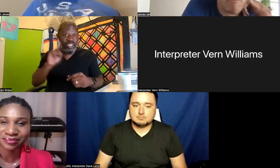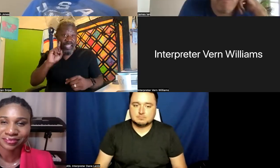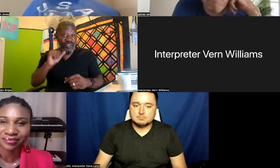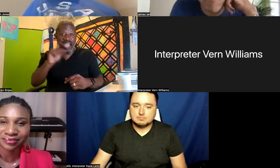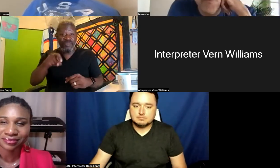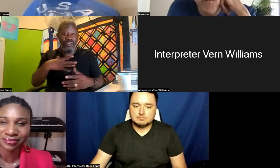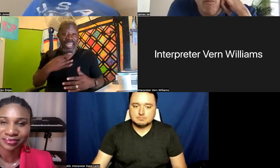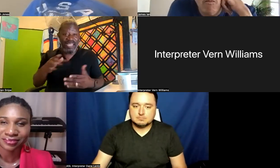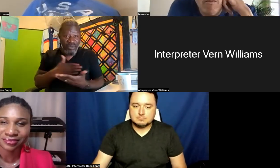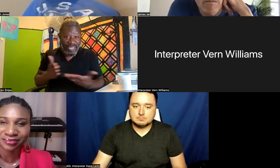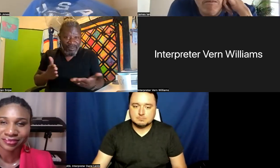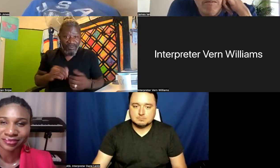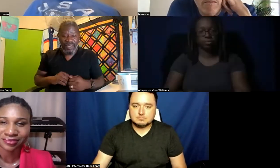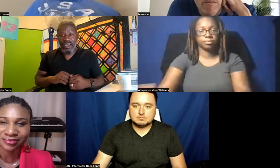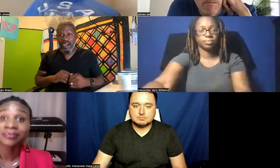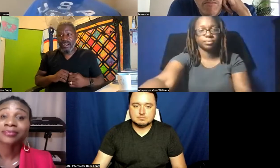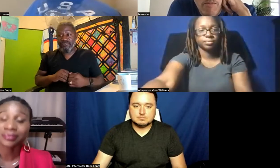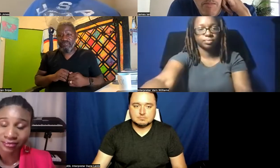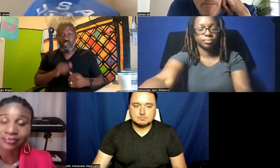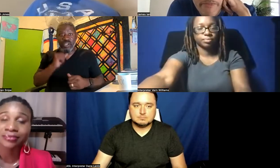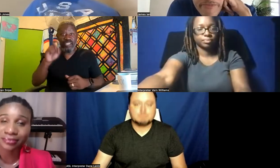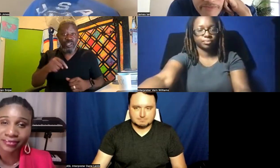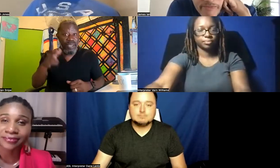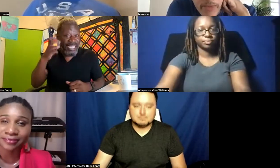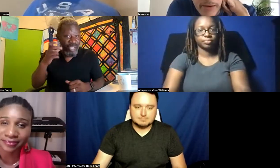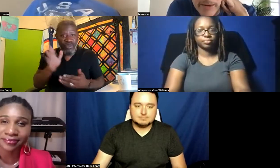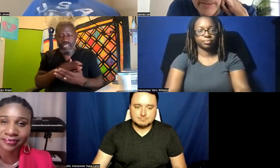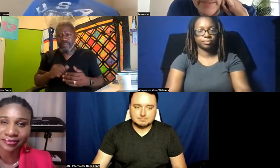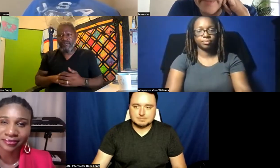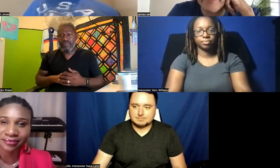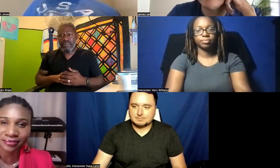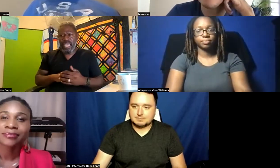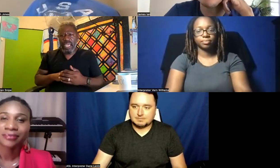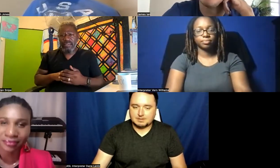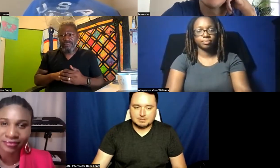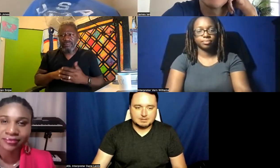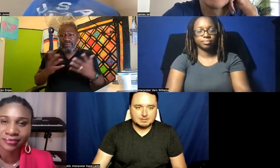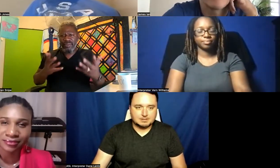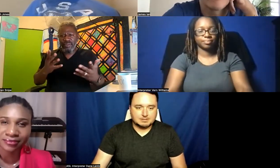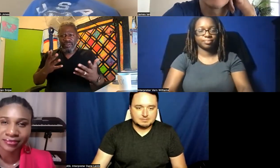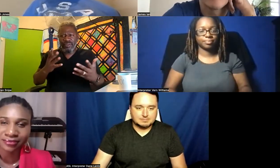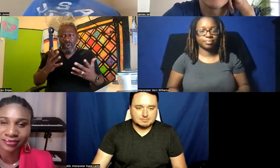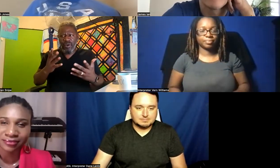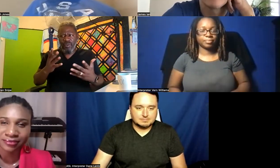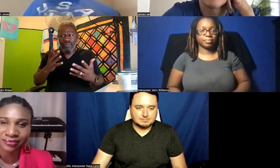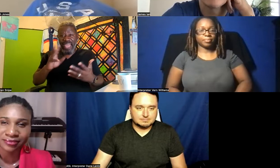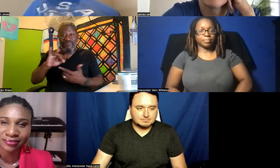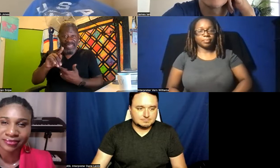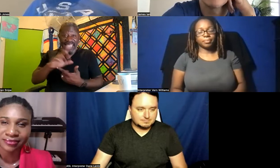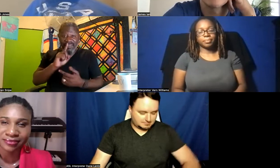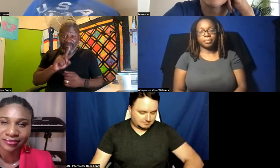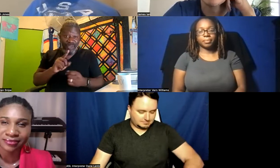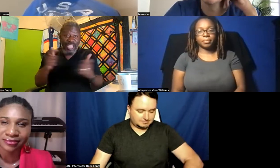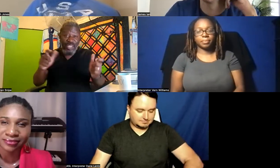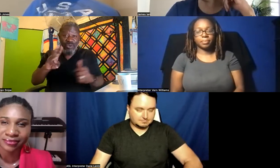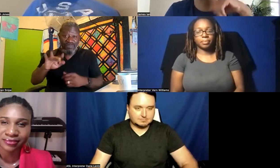if you're deaf, you're not supposed to like music. You're not supposed to be able to hear music. And so